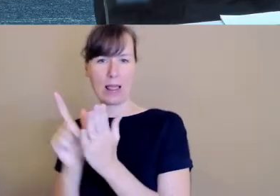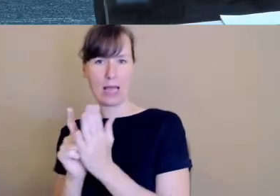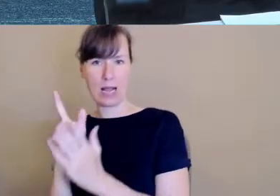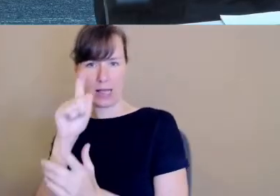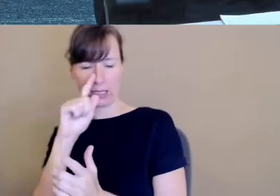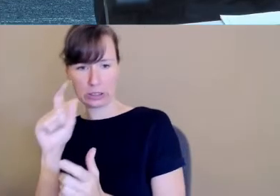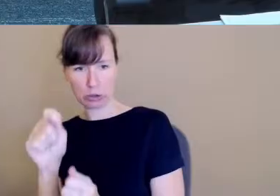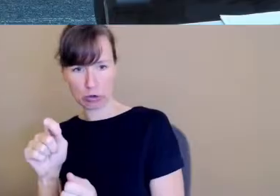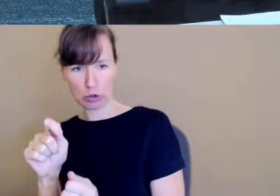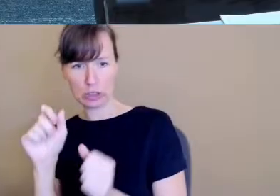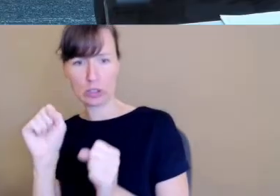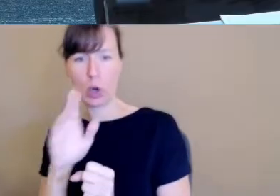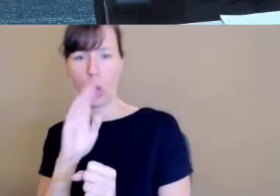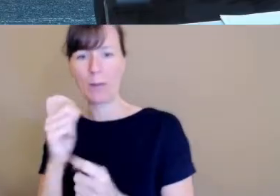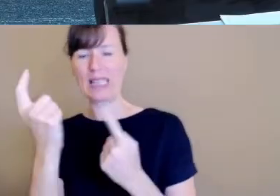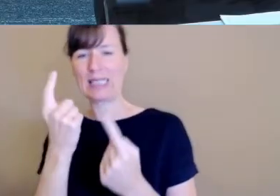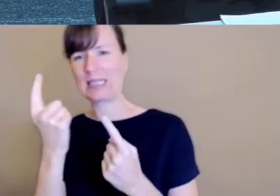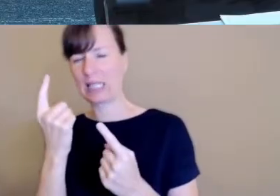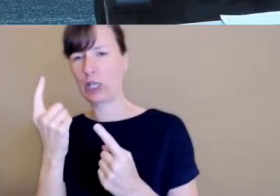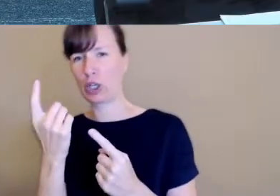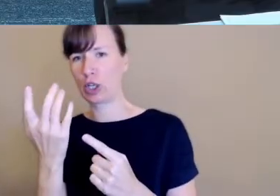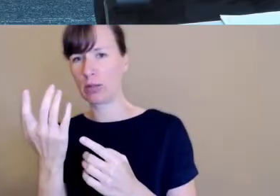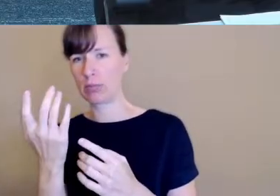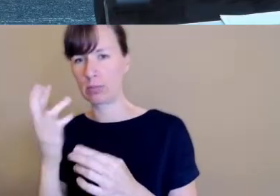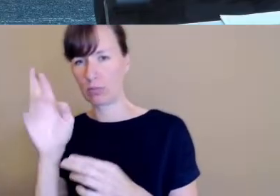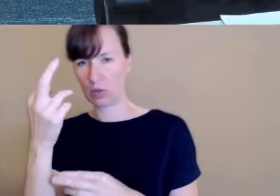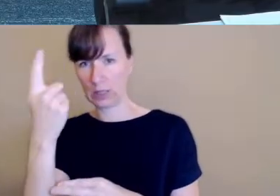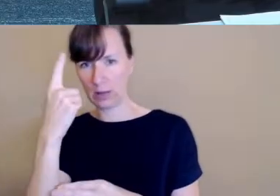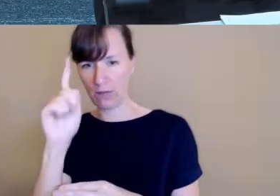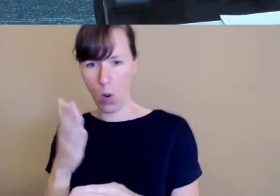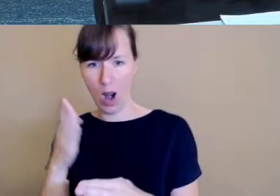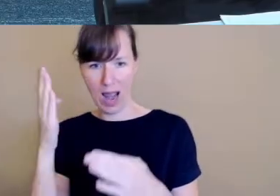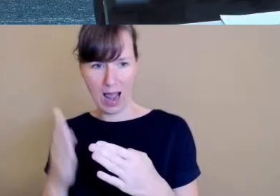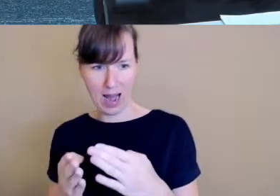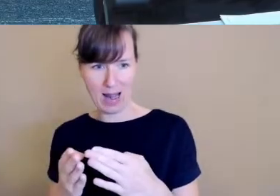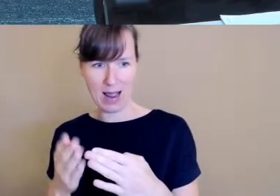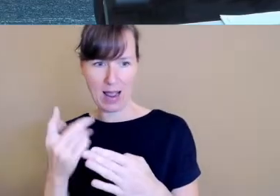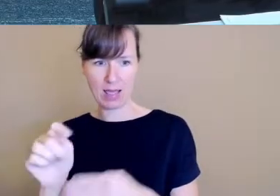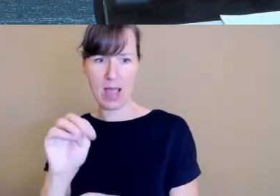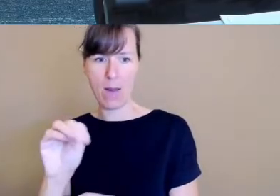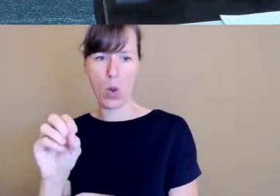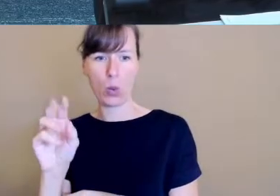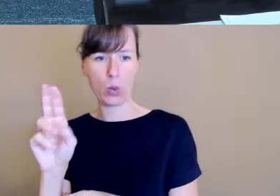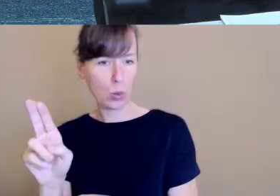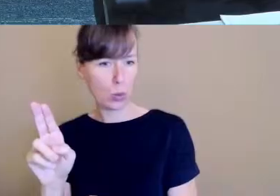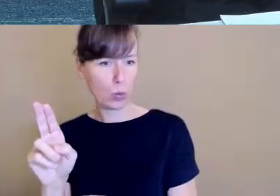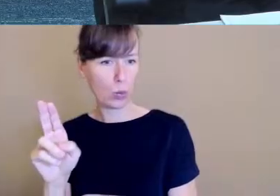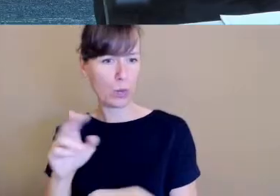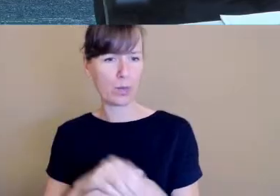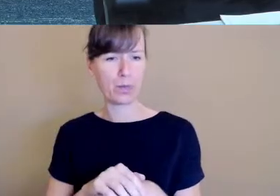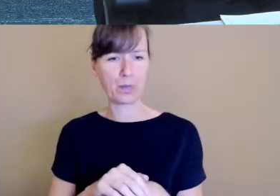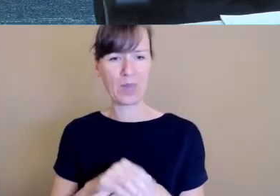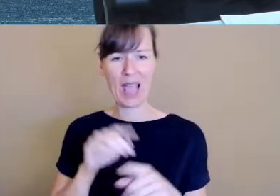enforceable, if the language like direct legal interest was legally